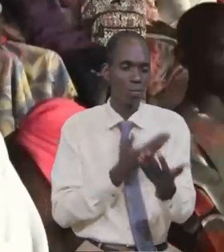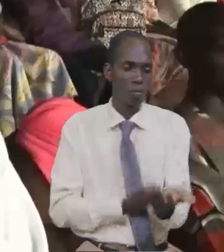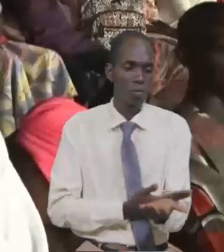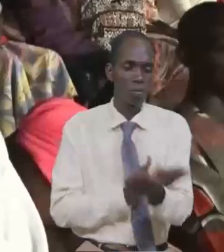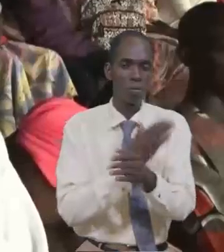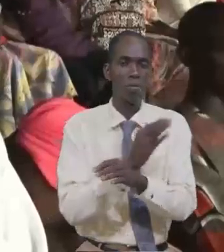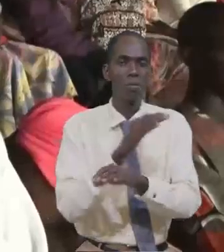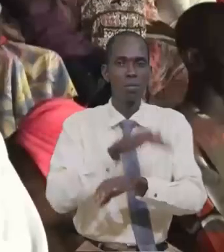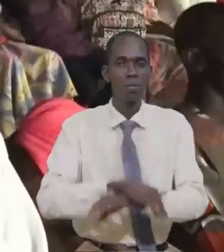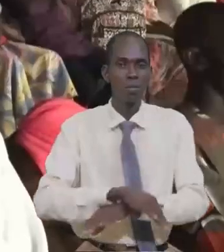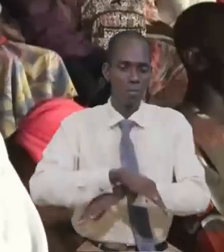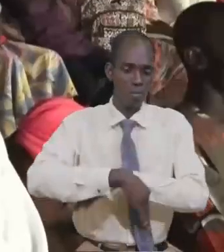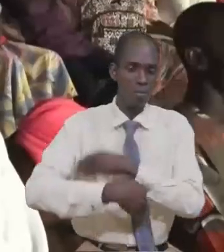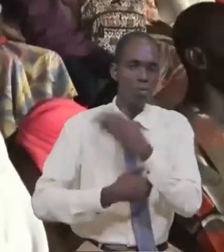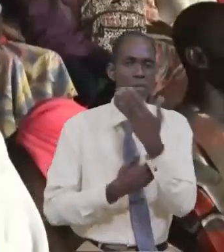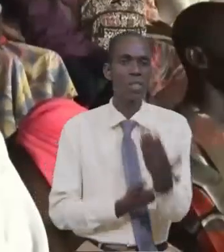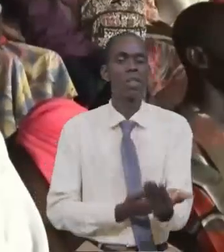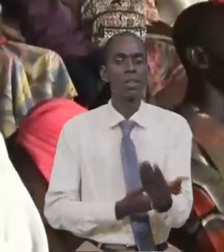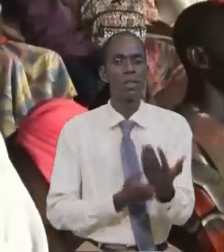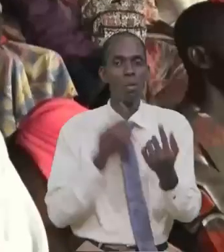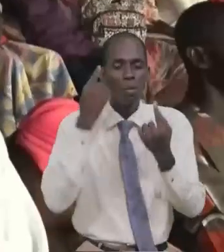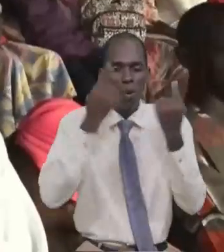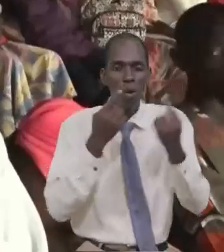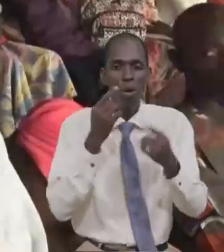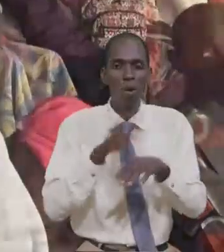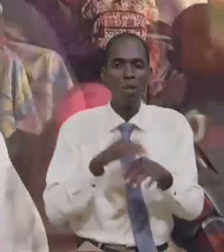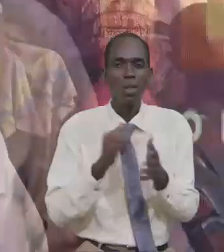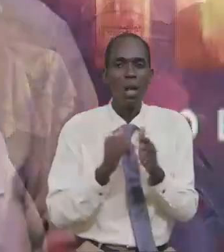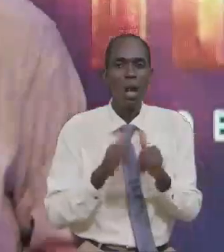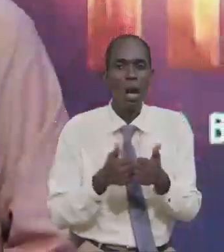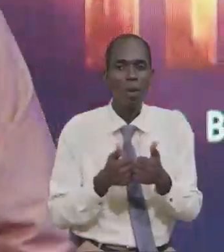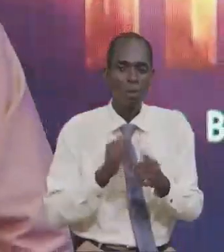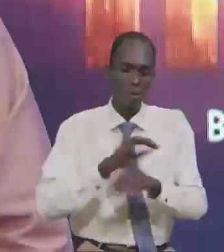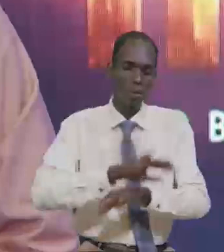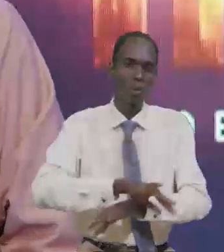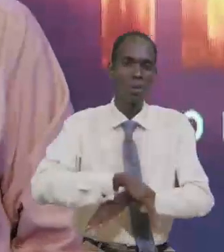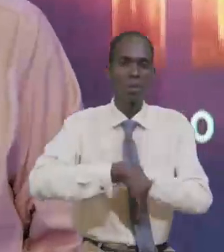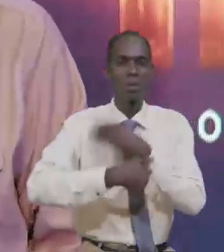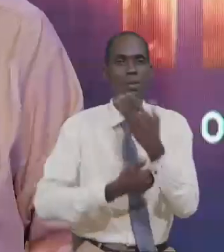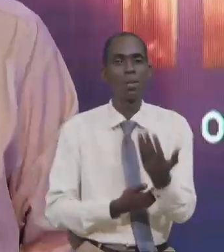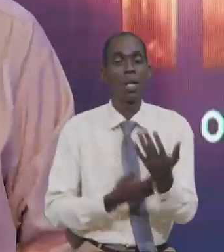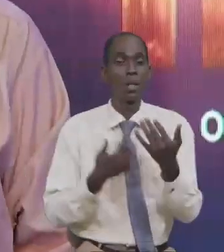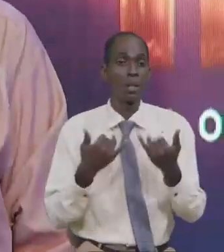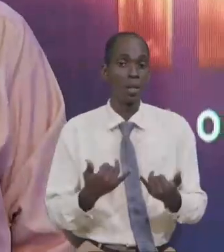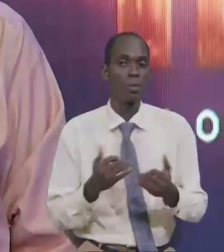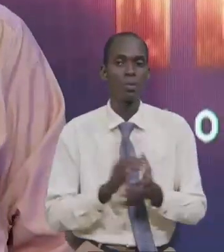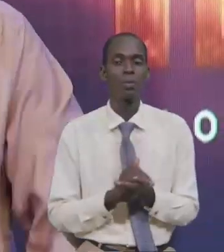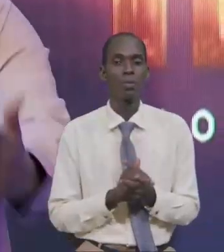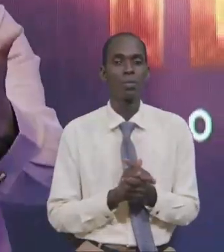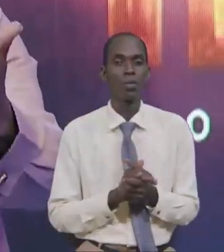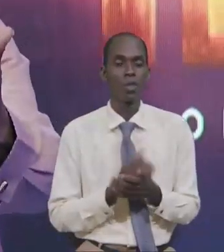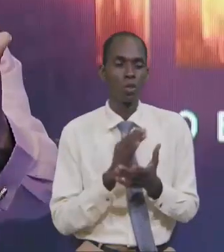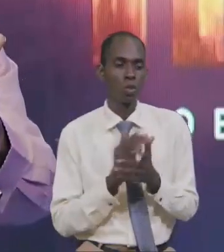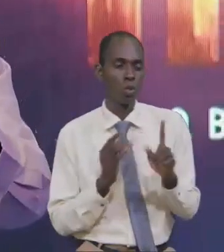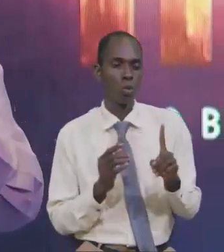Now. Somebody wakes up in the morning, and the very first thing he picks up his phone, and